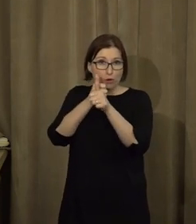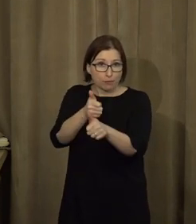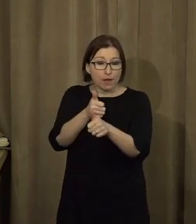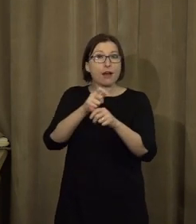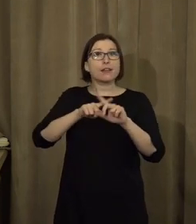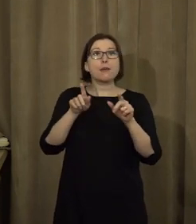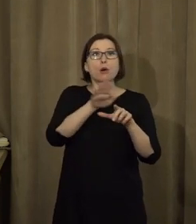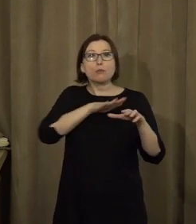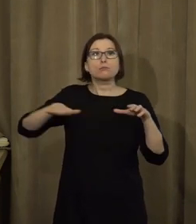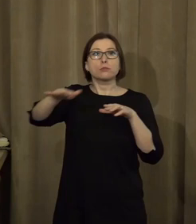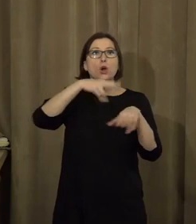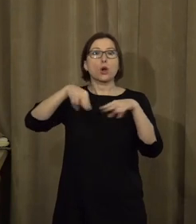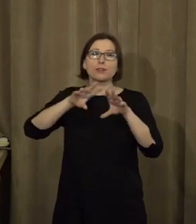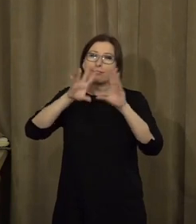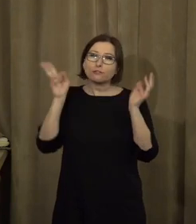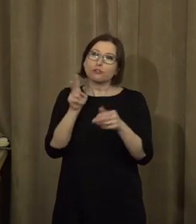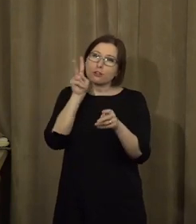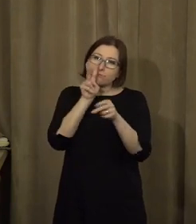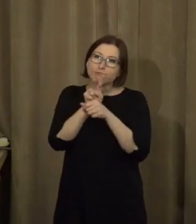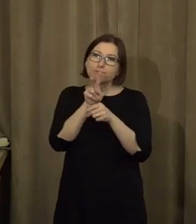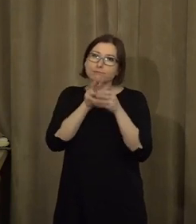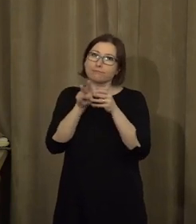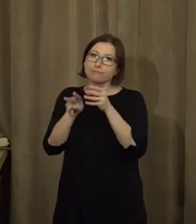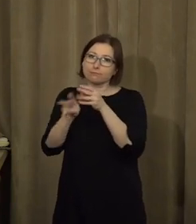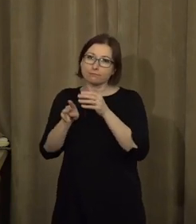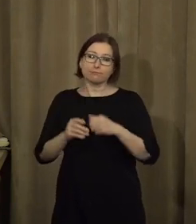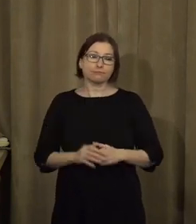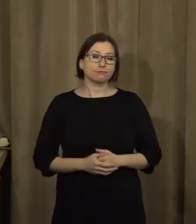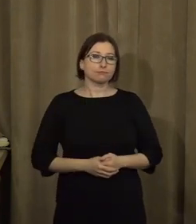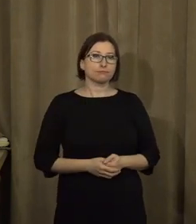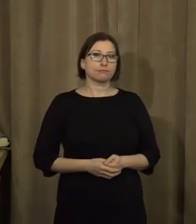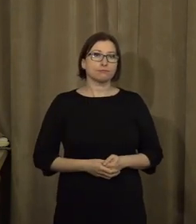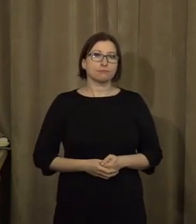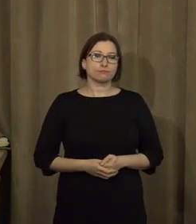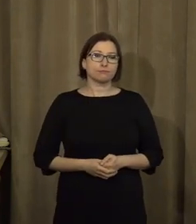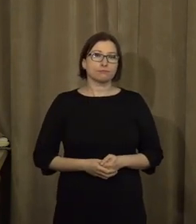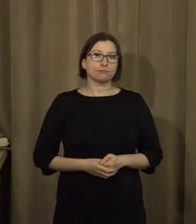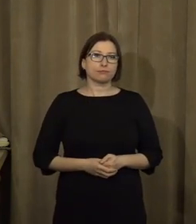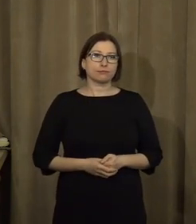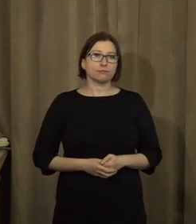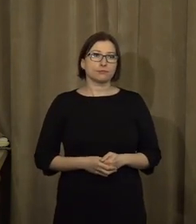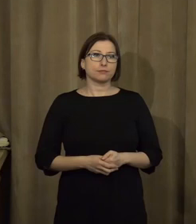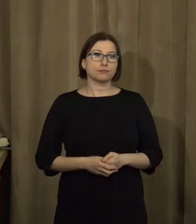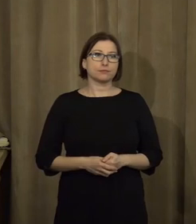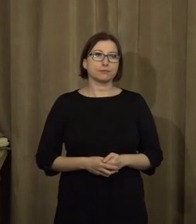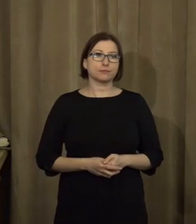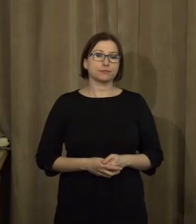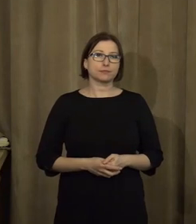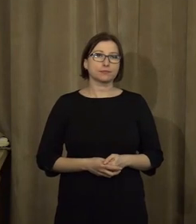na veškerou tu komunikaci? Is it for... Is it for